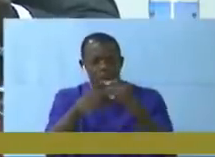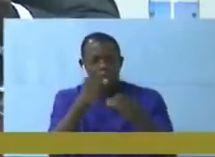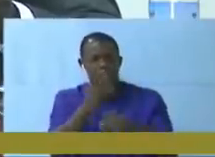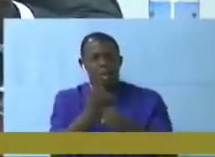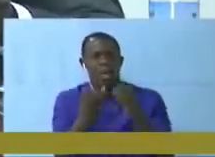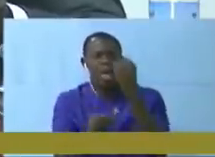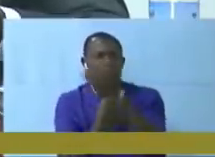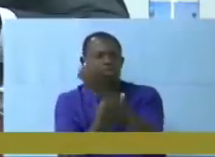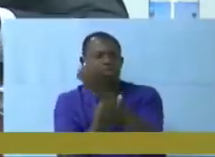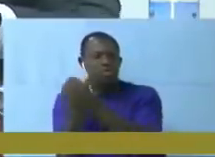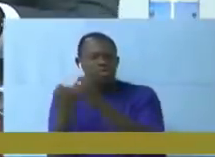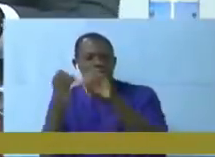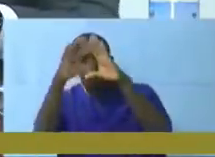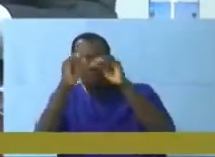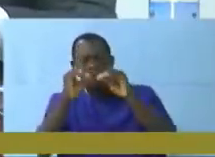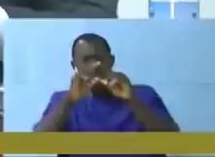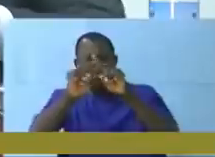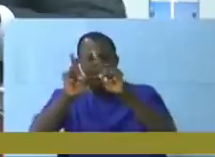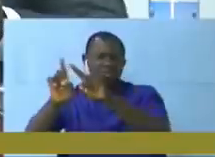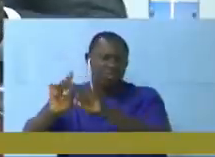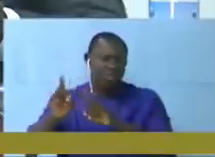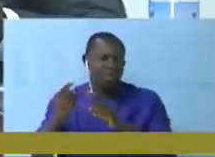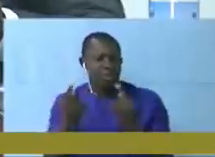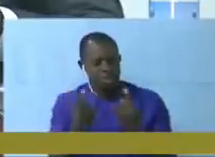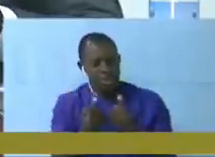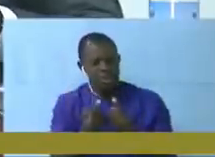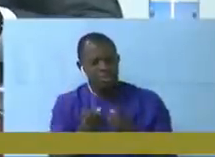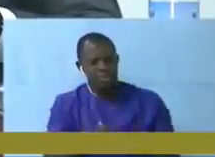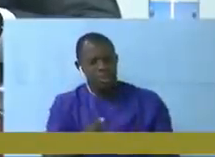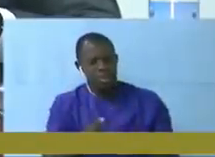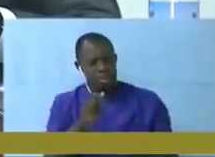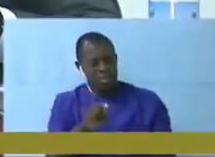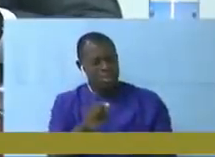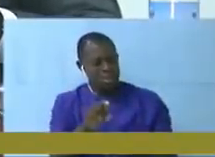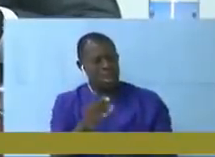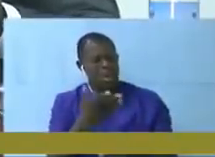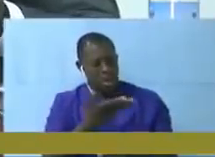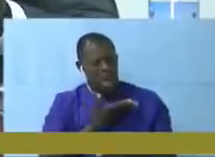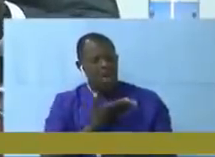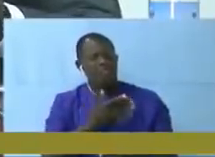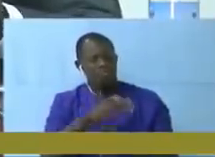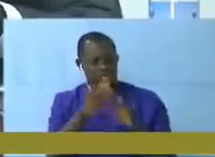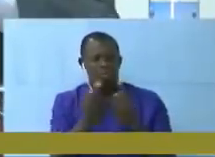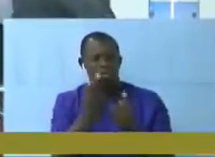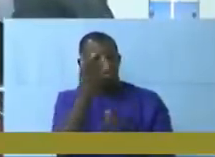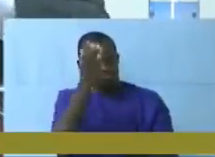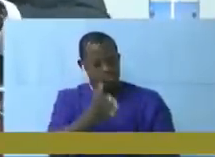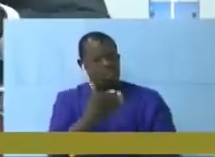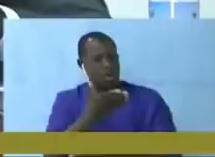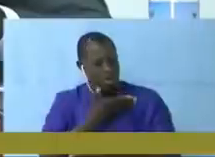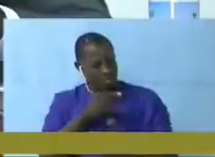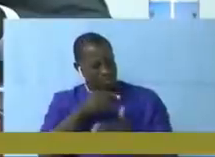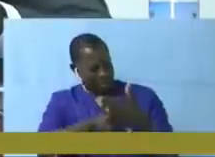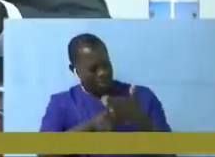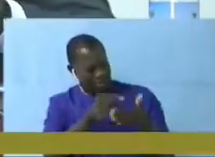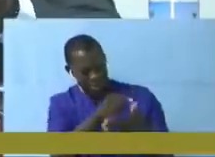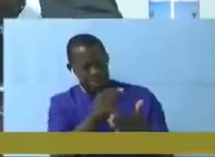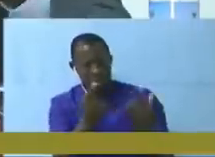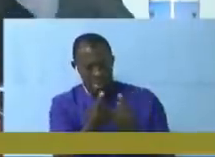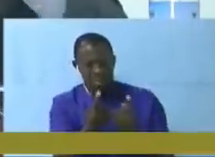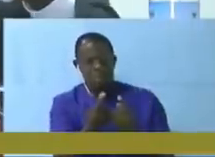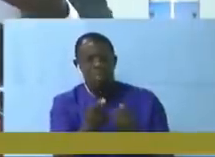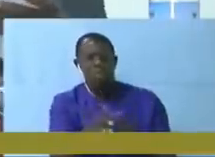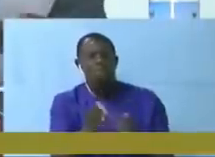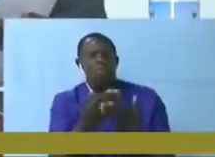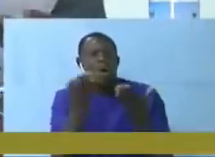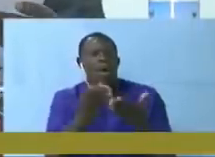of office and da da da. Now, there is some element of truth in that, in the sense that it appeared that